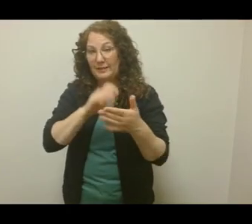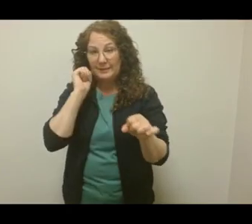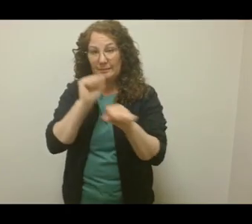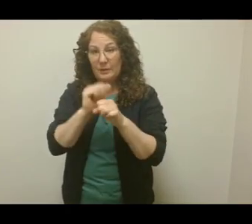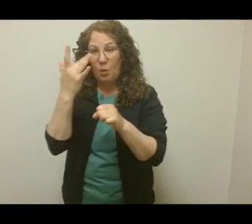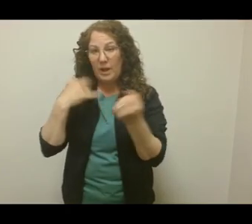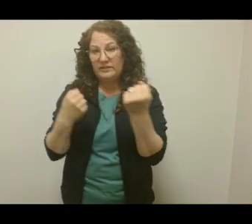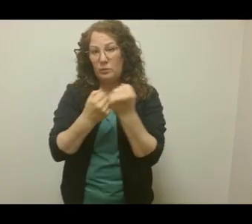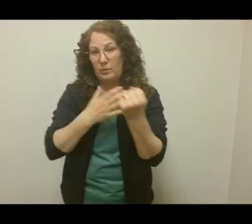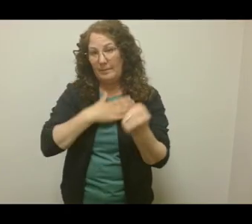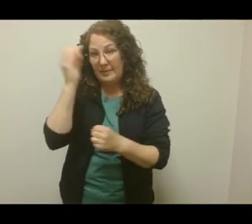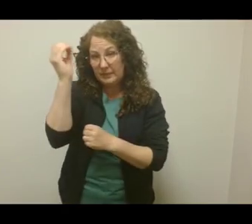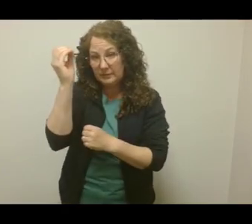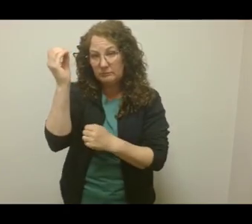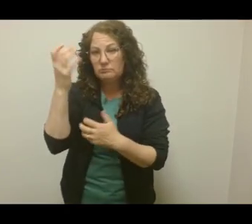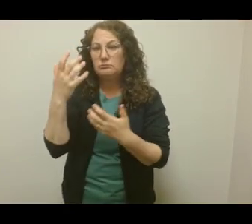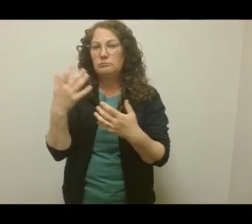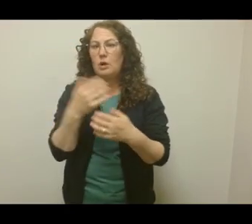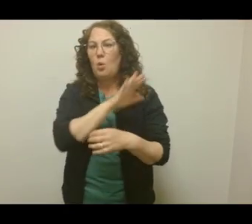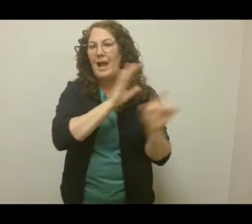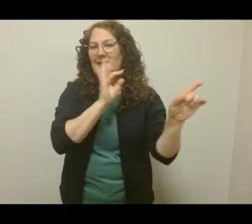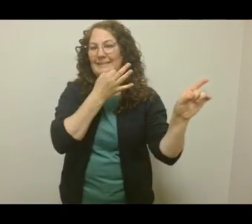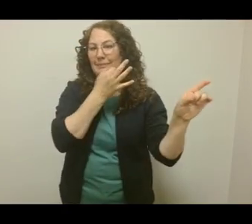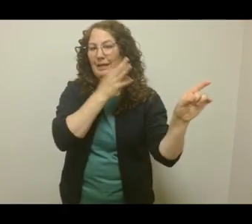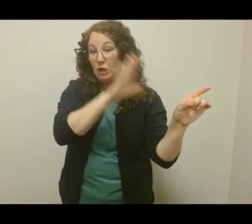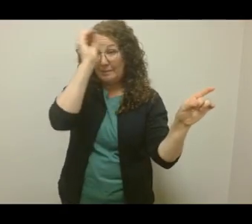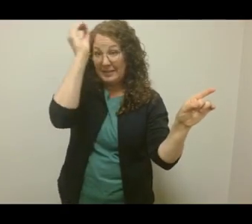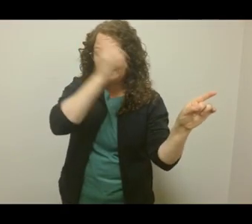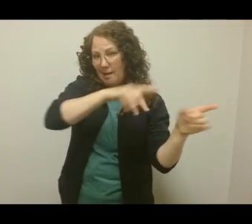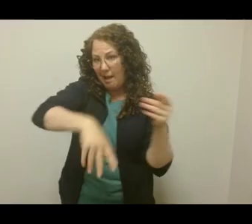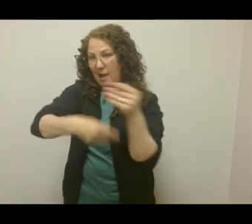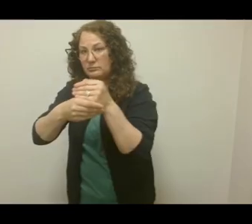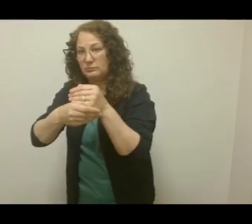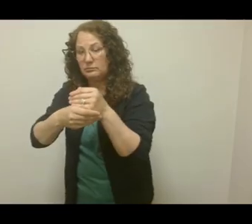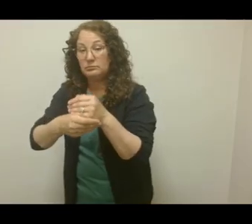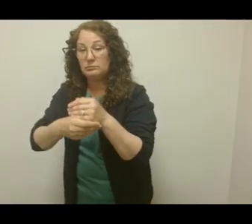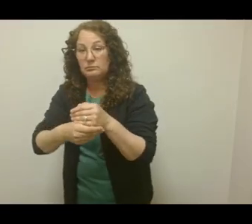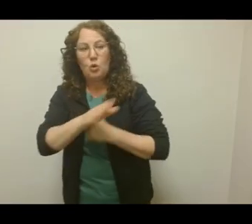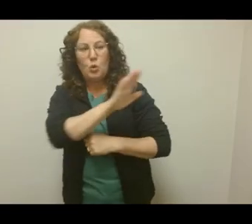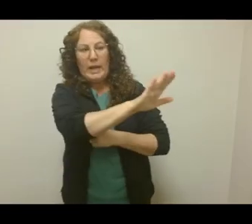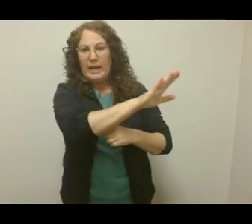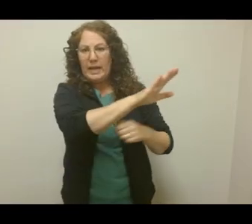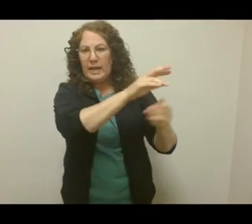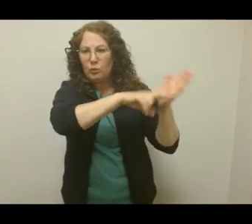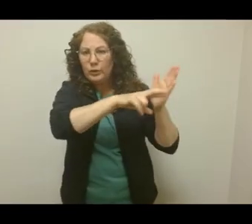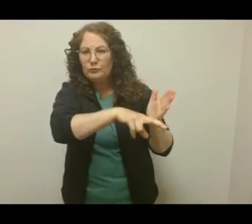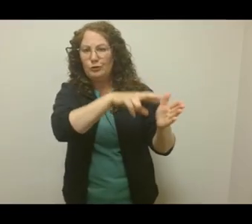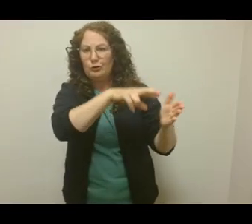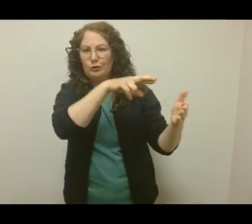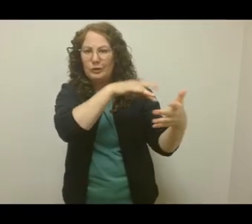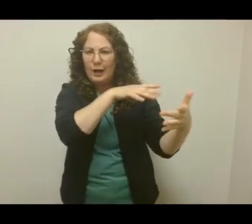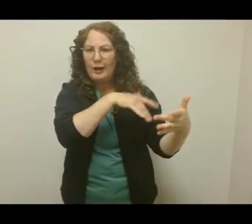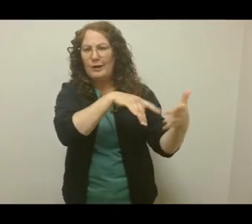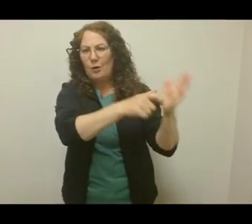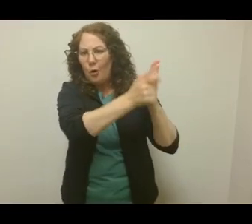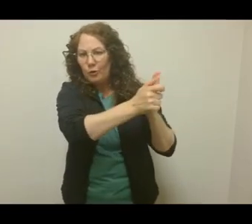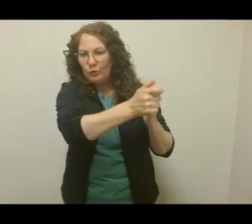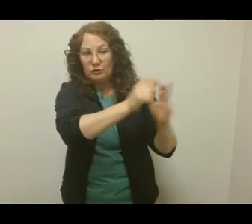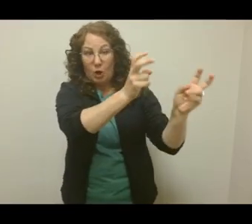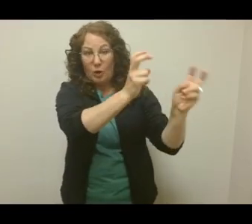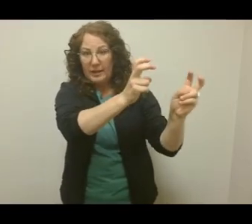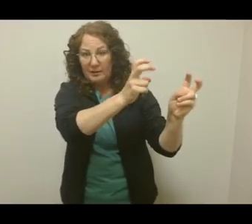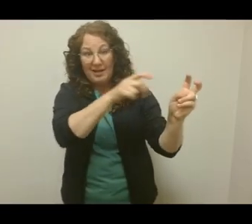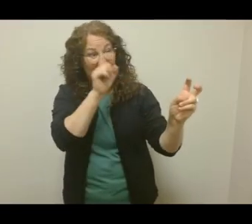opinion, right, with an expert's opinion. So the expert has written a study or an article or a book on a topic, and we